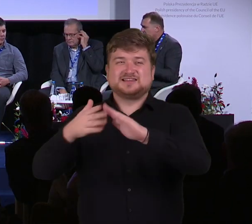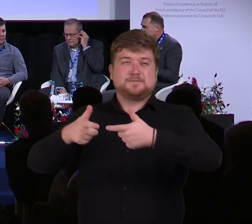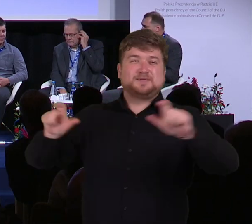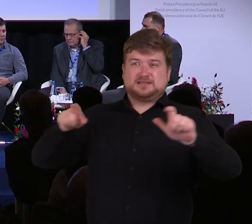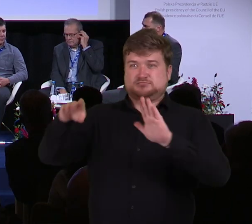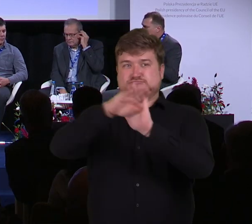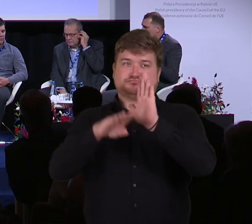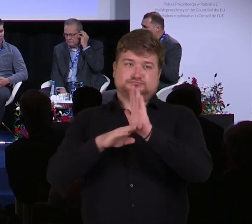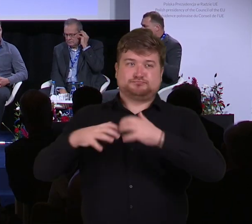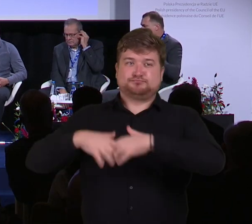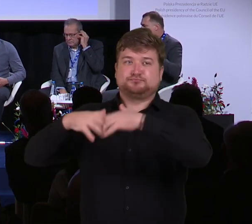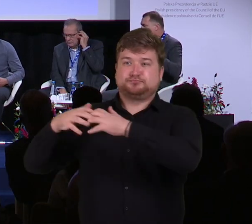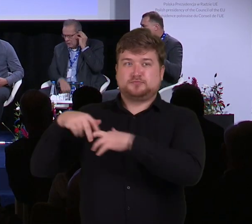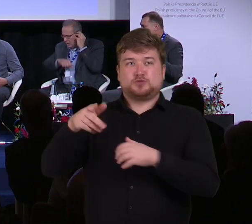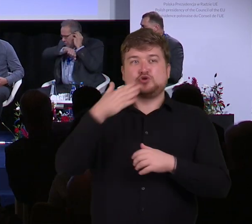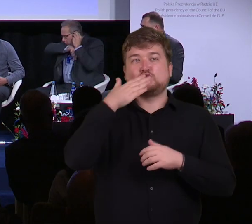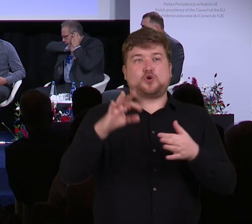Polish metropolitan law